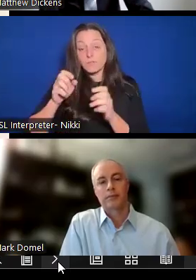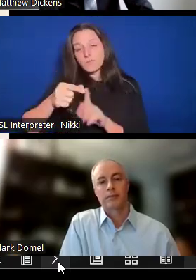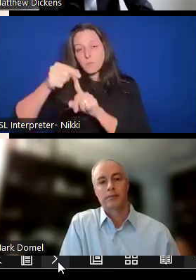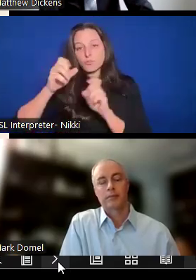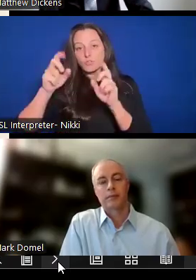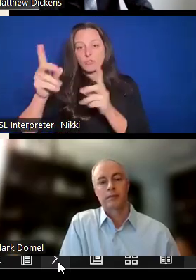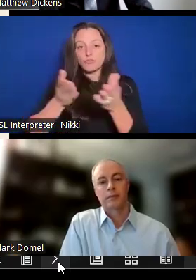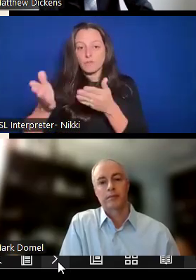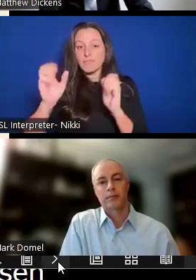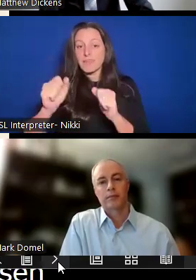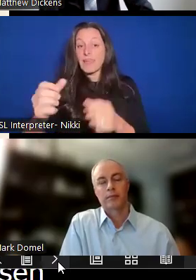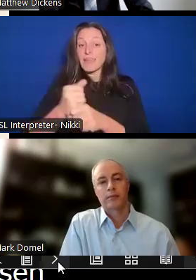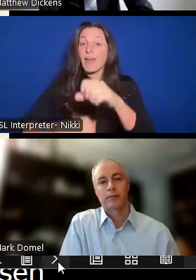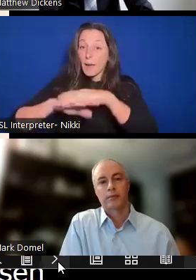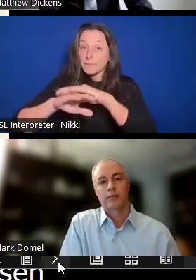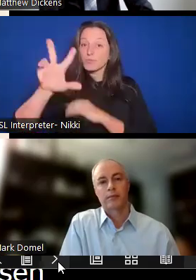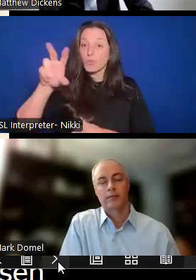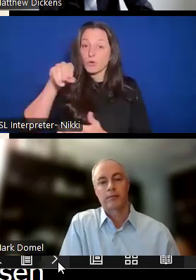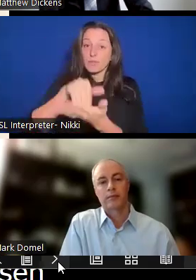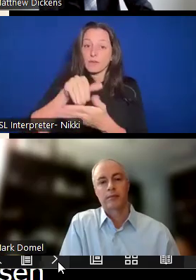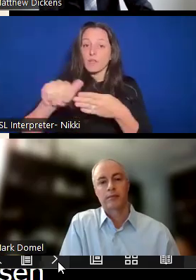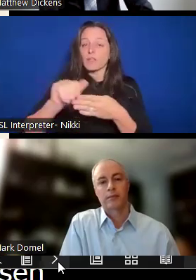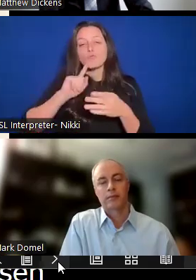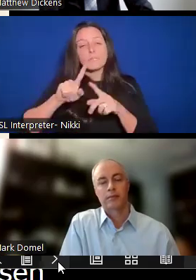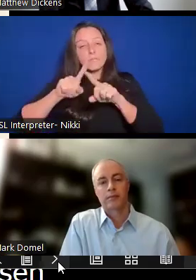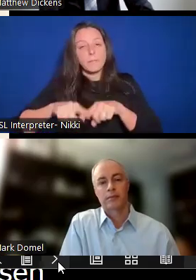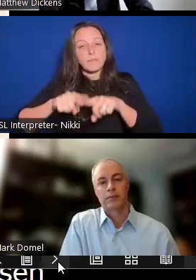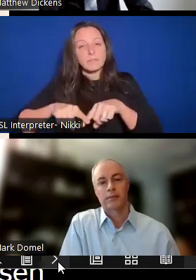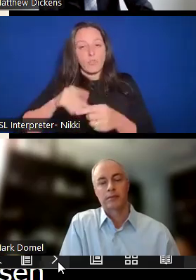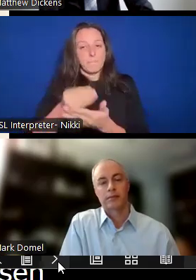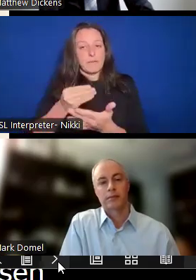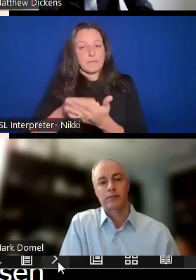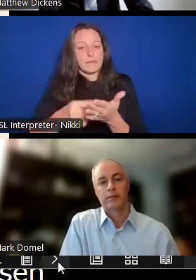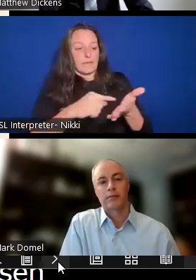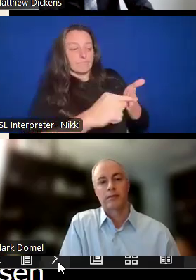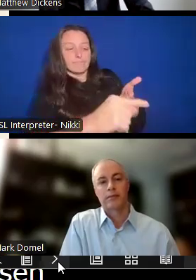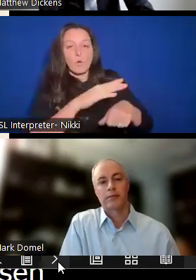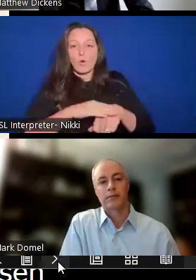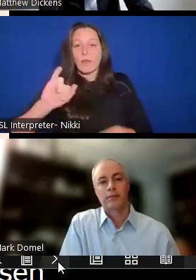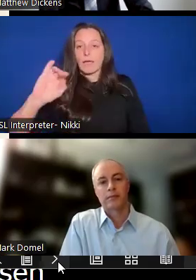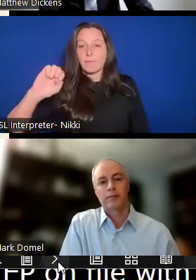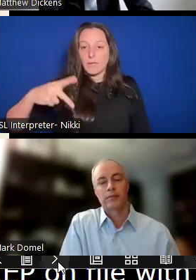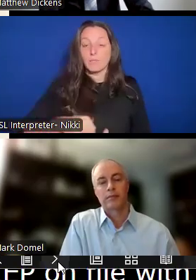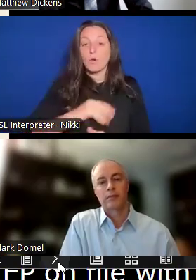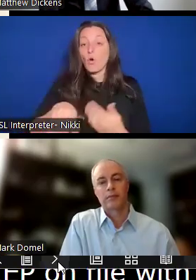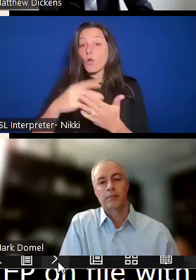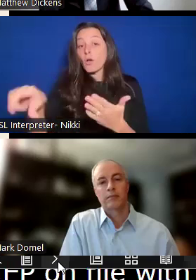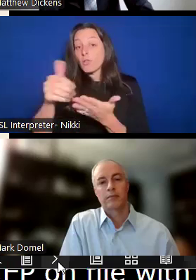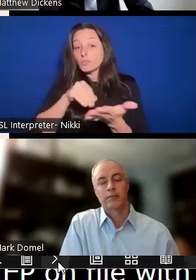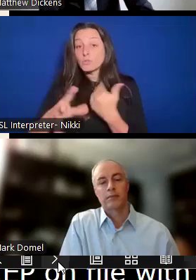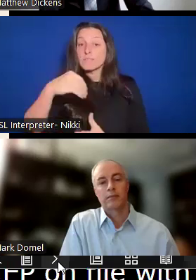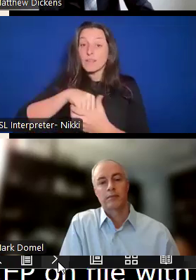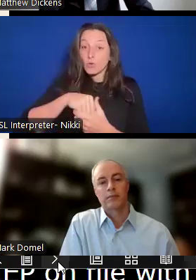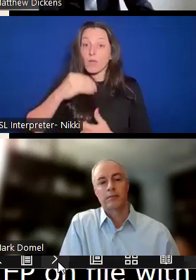receive up to $30,000 depending on the funding indicated on their IEP. All other students, including